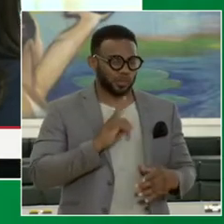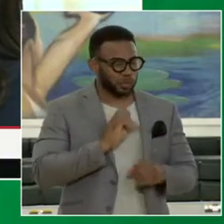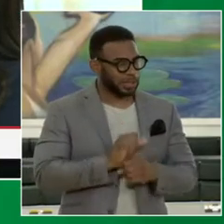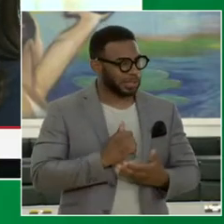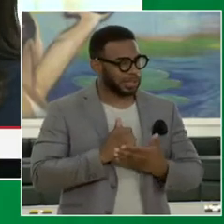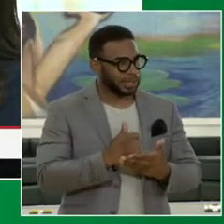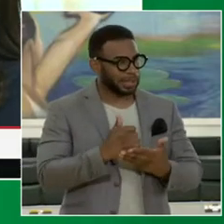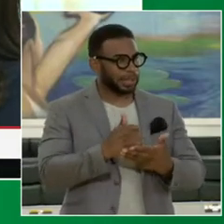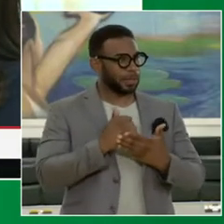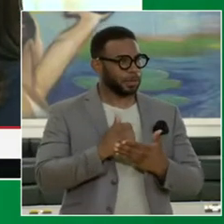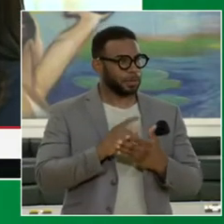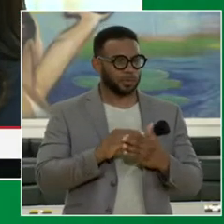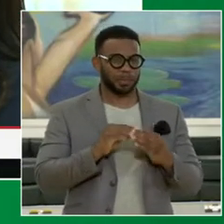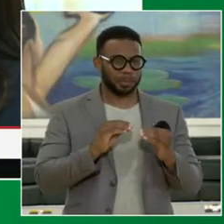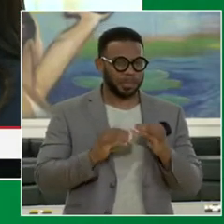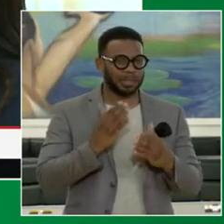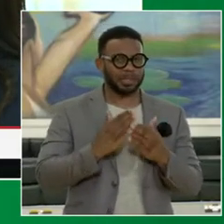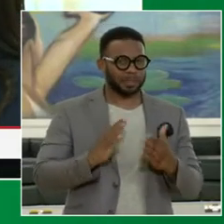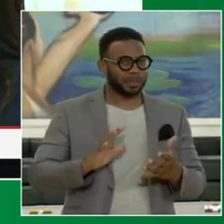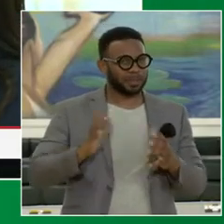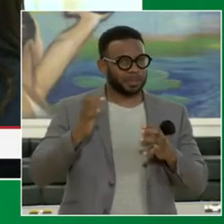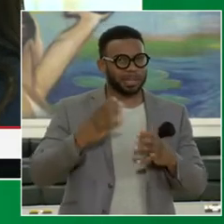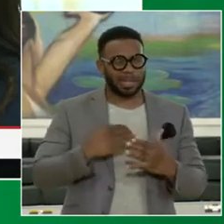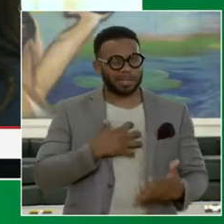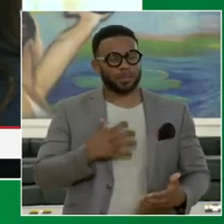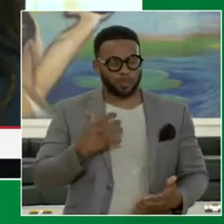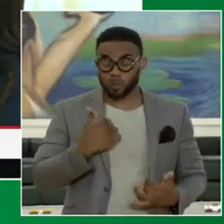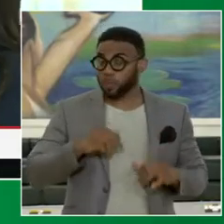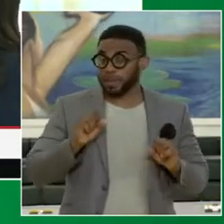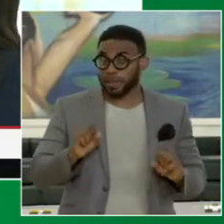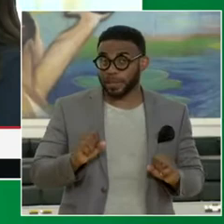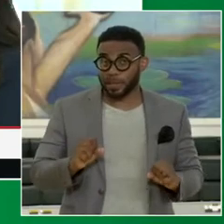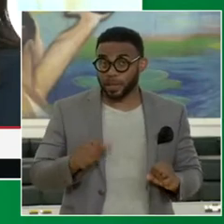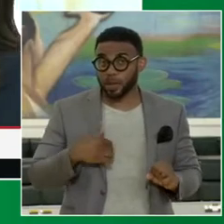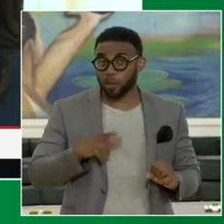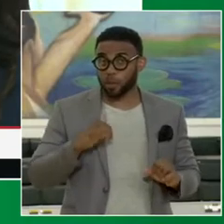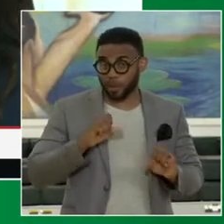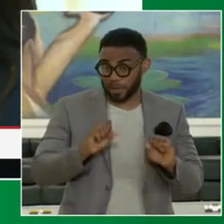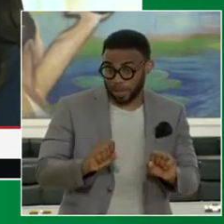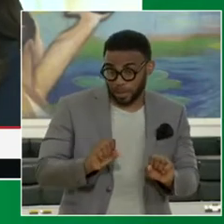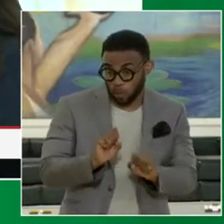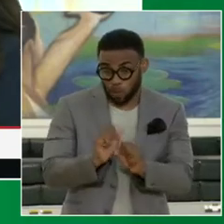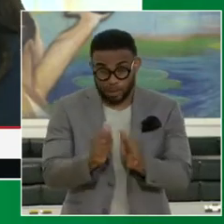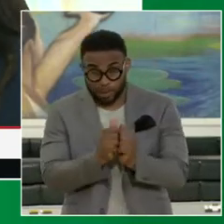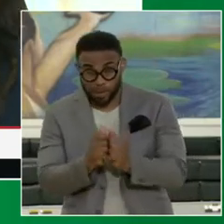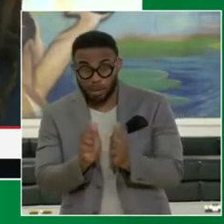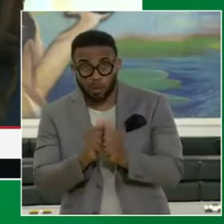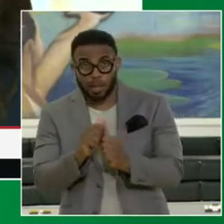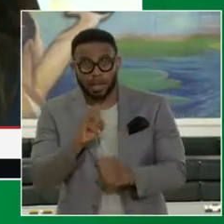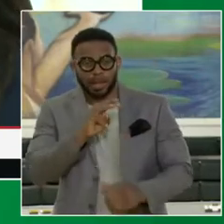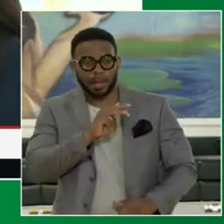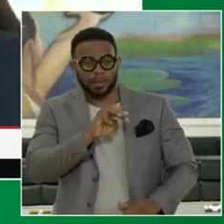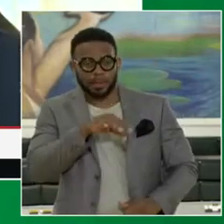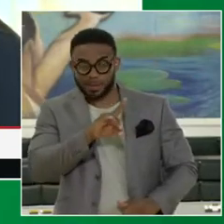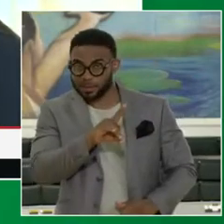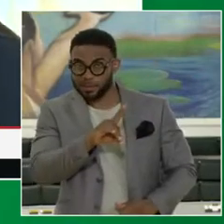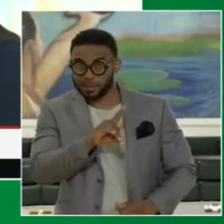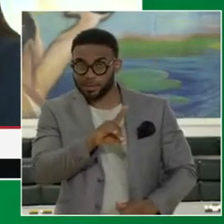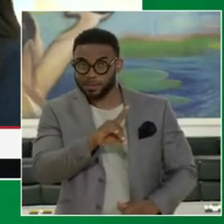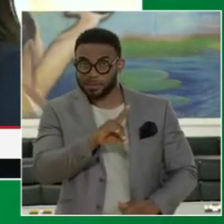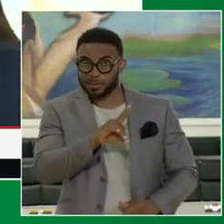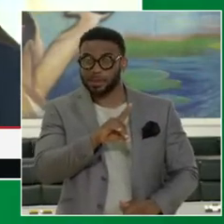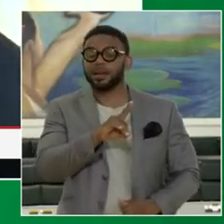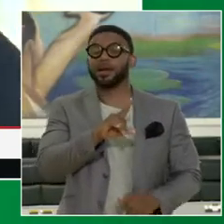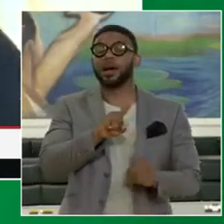in helping us to mediate some of those disputes, right? So that where we can, working together with the Metropolitan Police Department